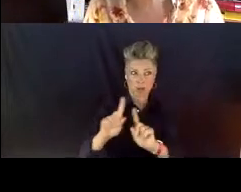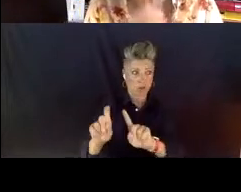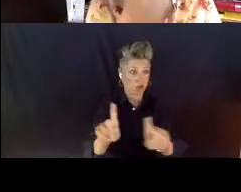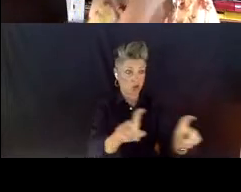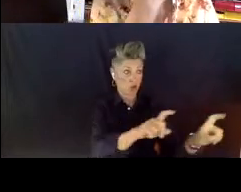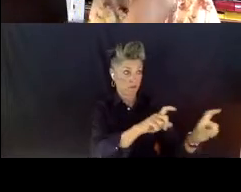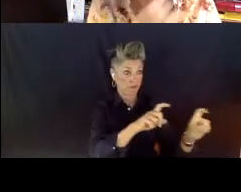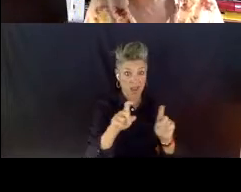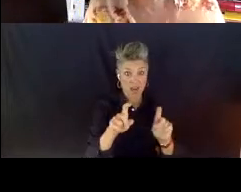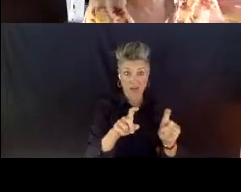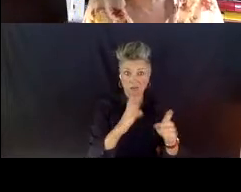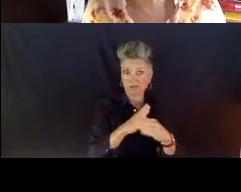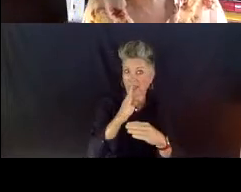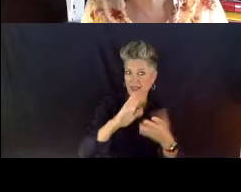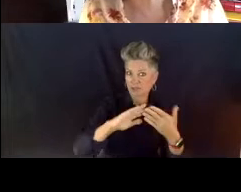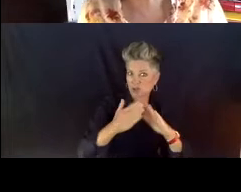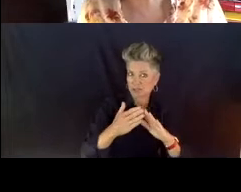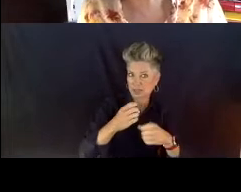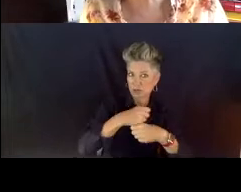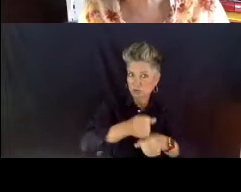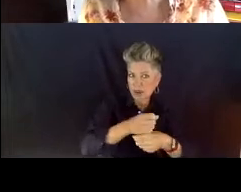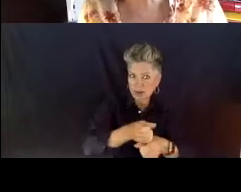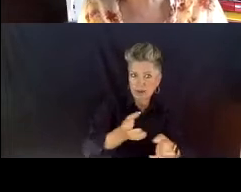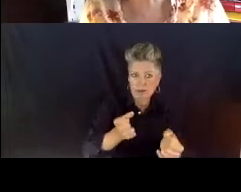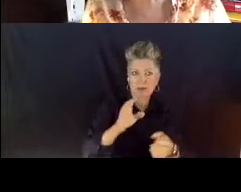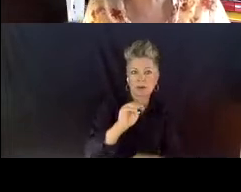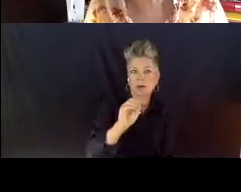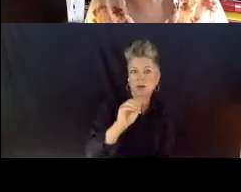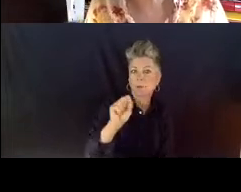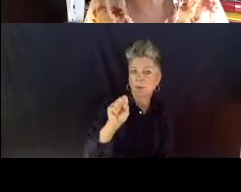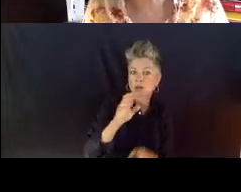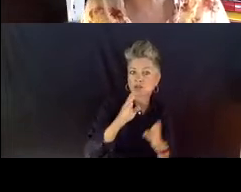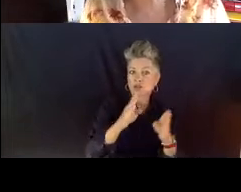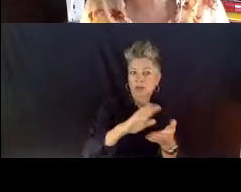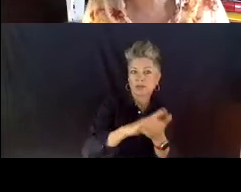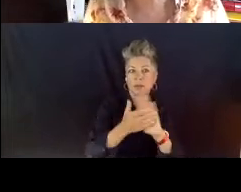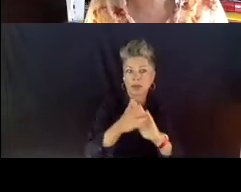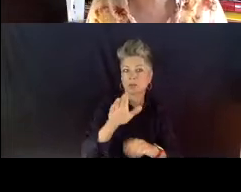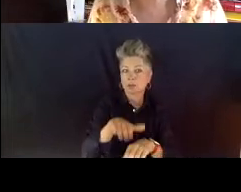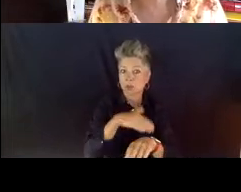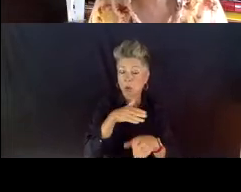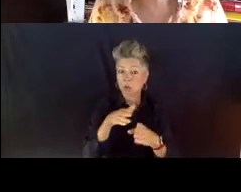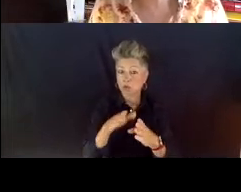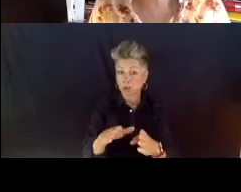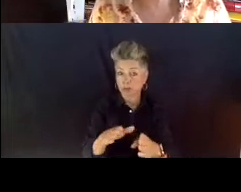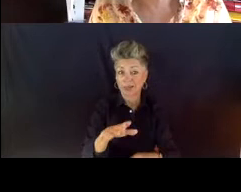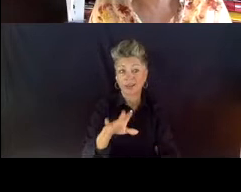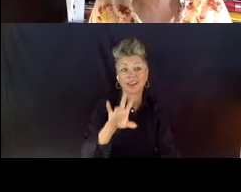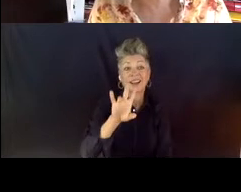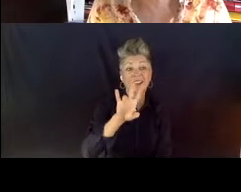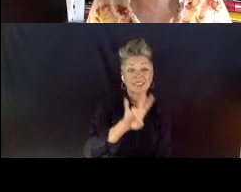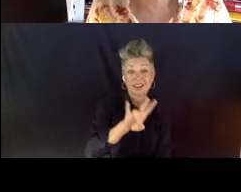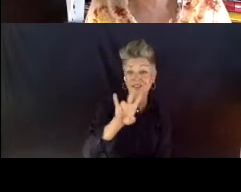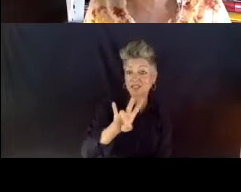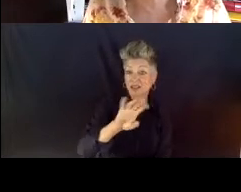after the city created Moss Street into a slow street, and 77% said